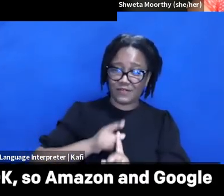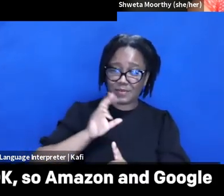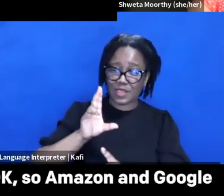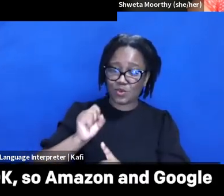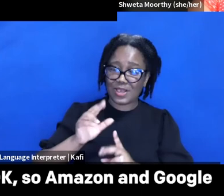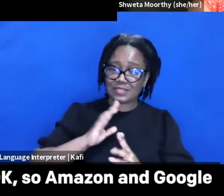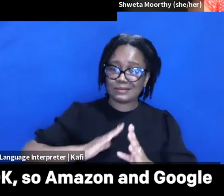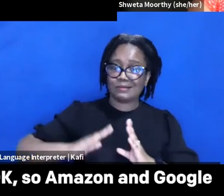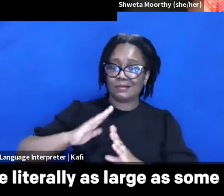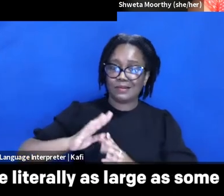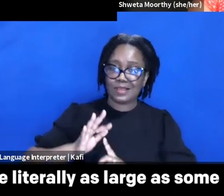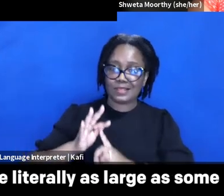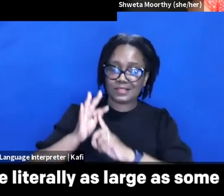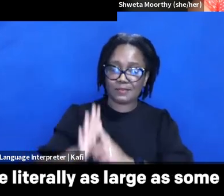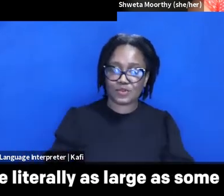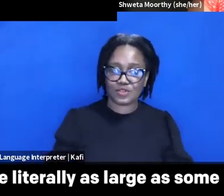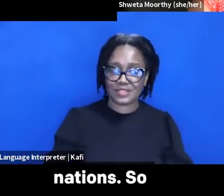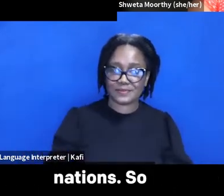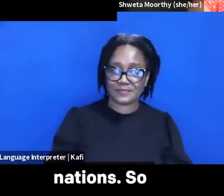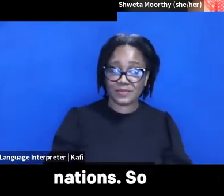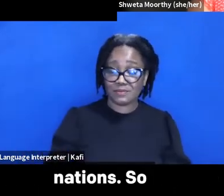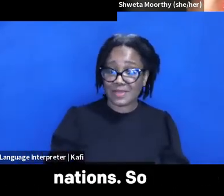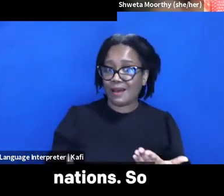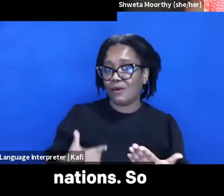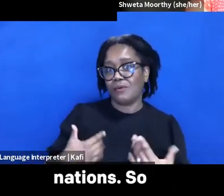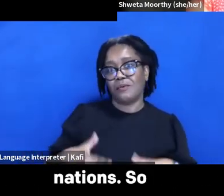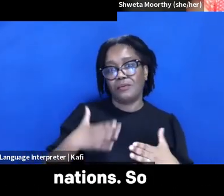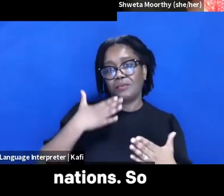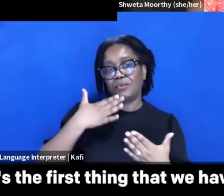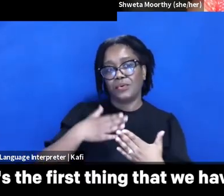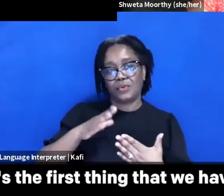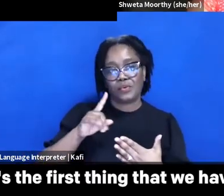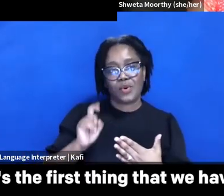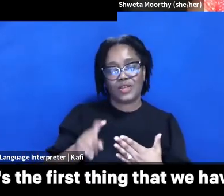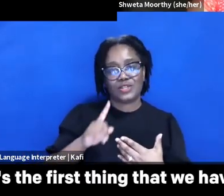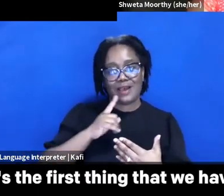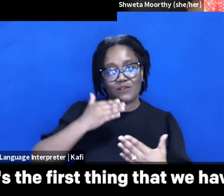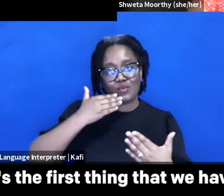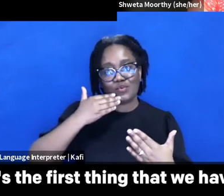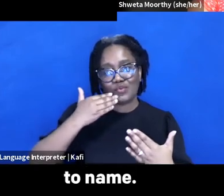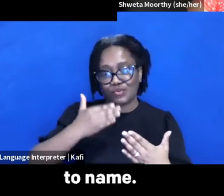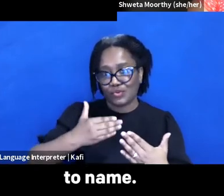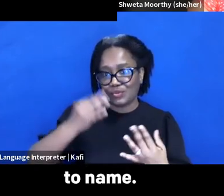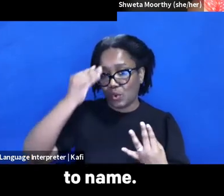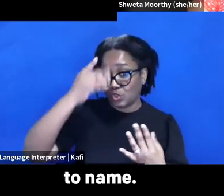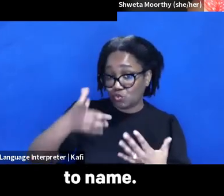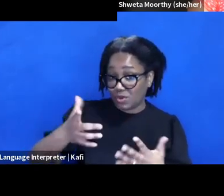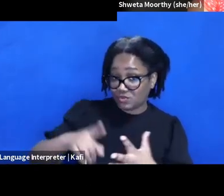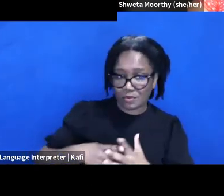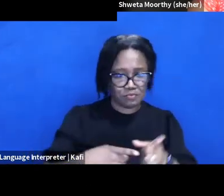Okay, so Amazon and Google are literally as large as some nations. So that's the first thing that we have to name.